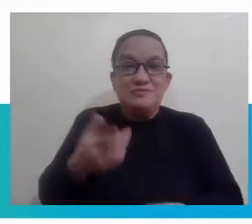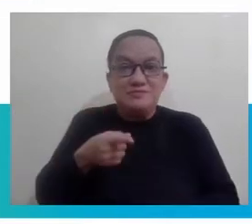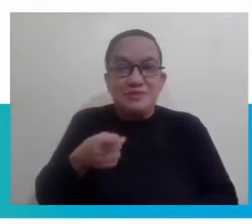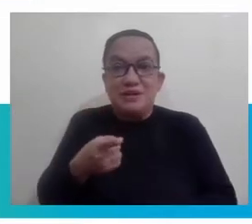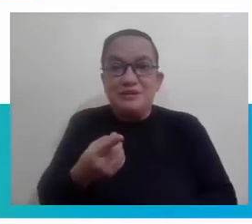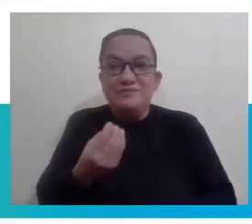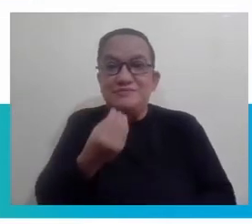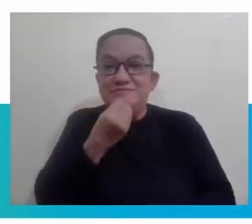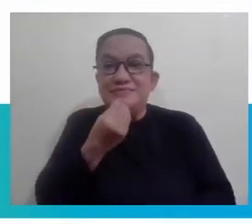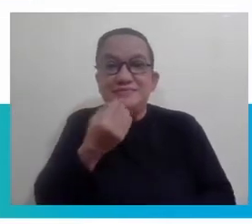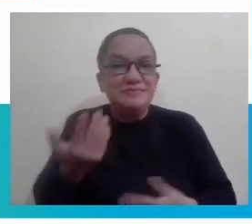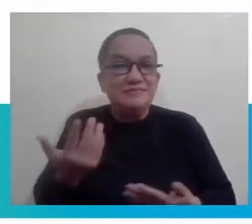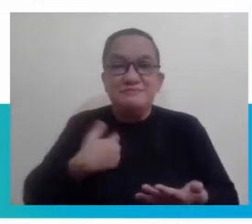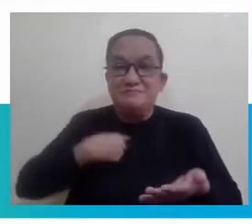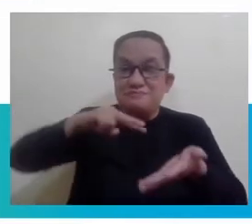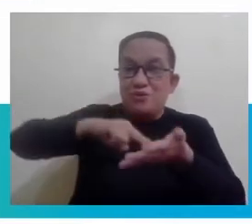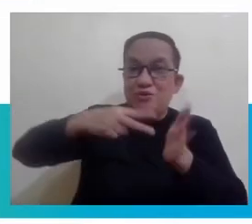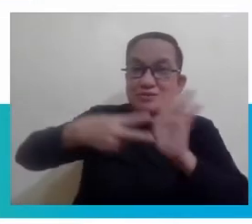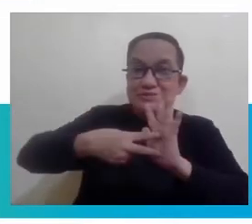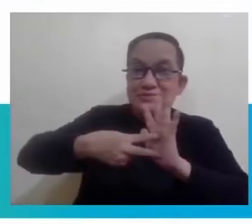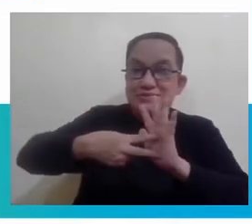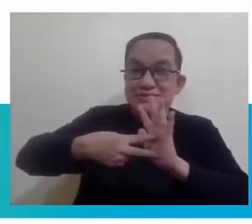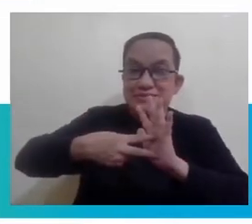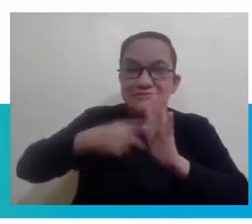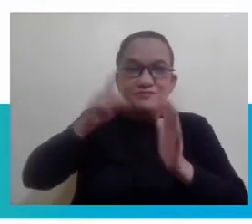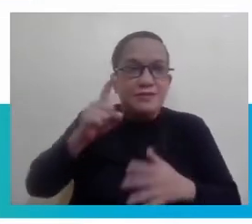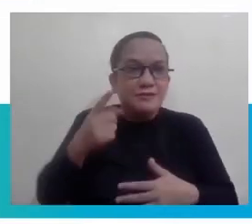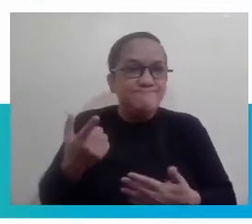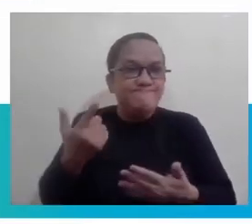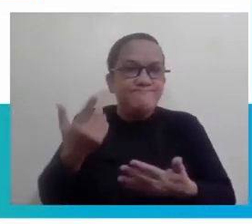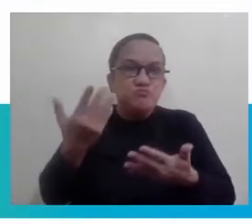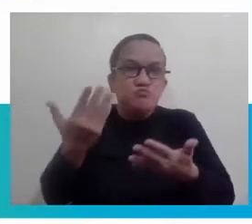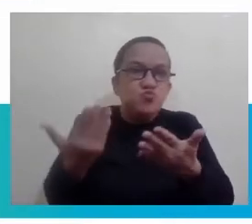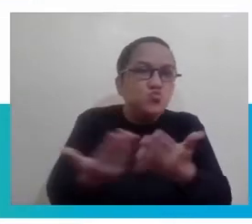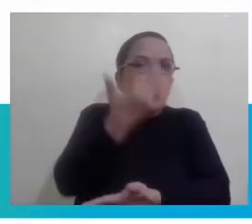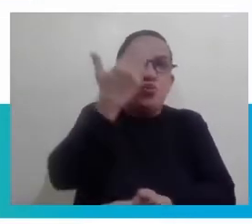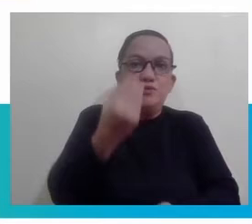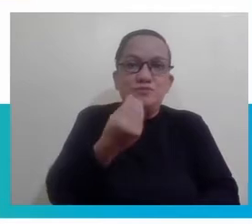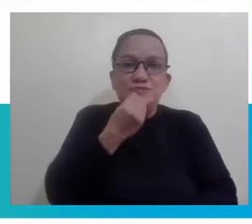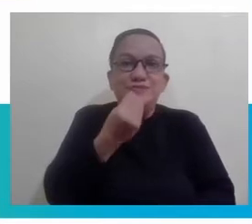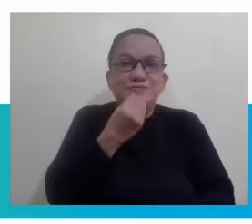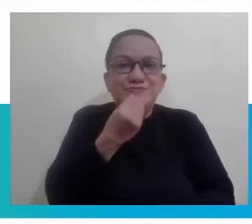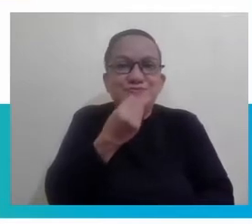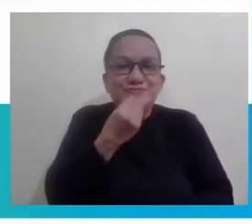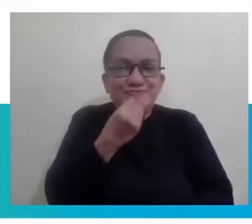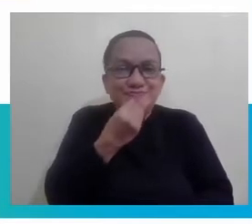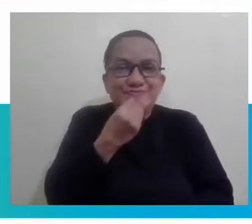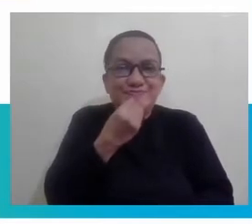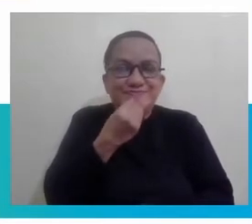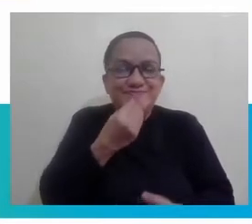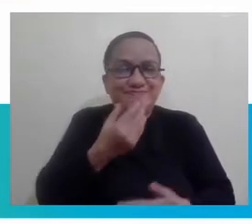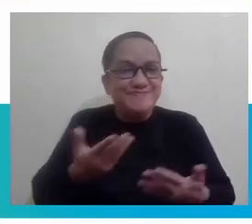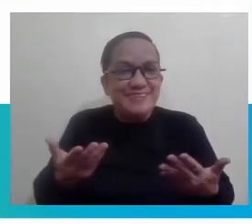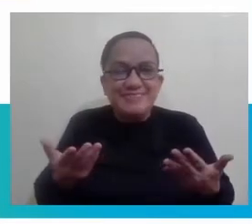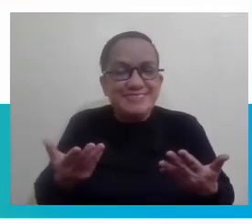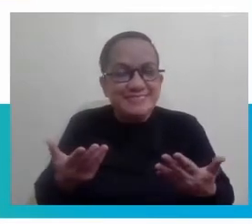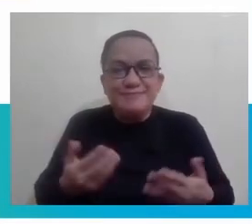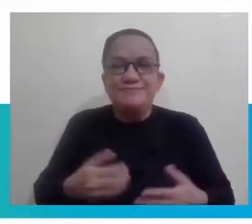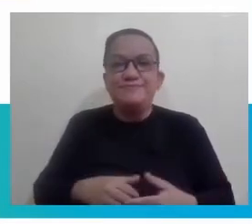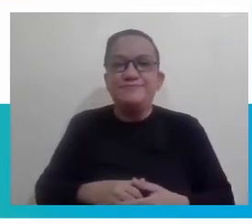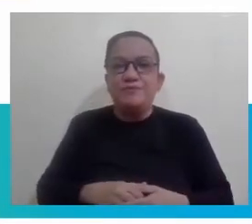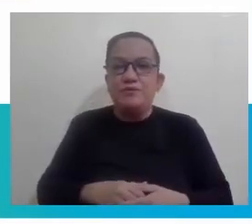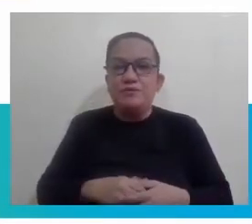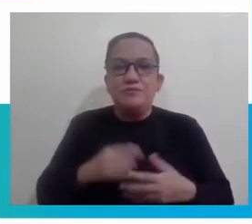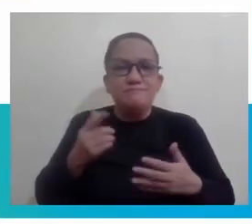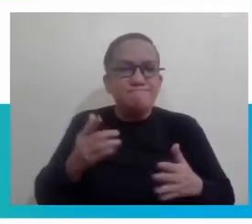superfood, and look at the recovery at this immediate point of time for coastal populations and other